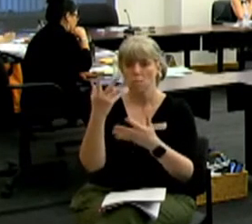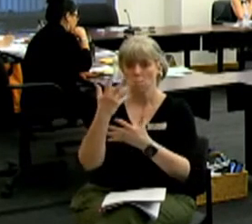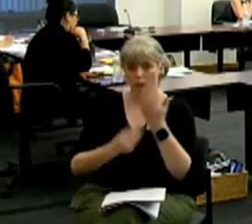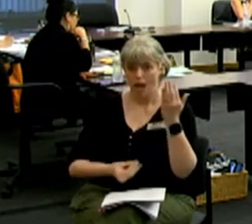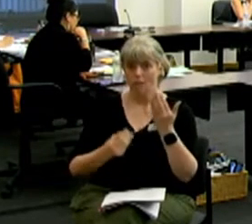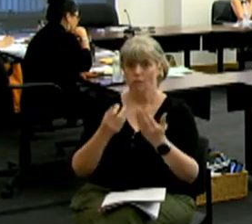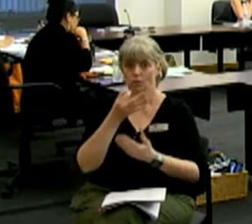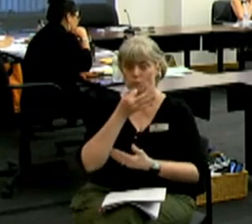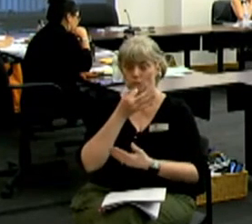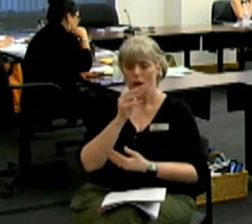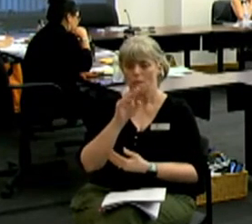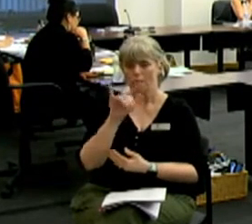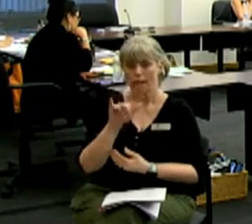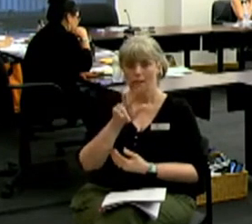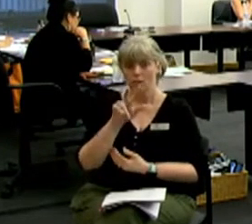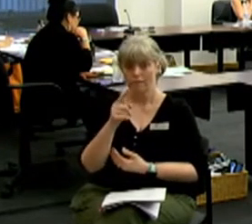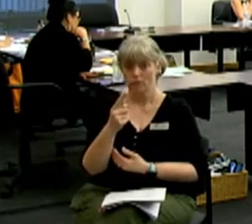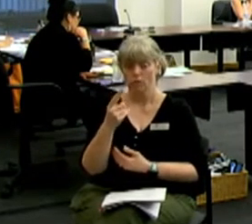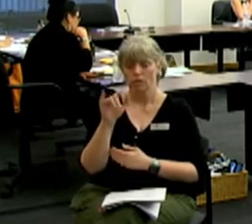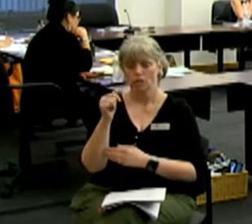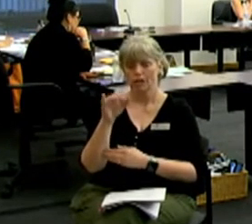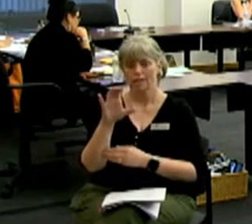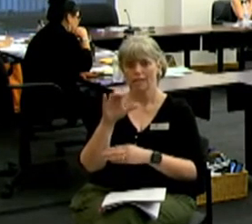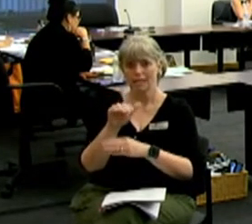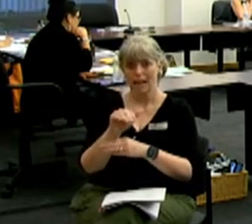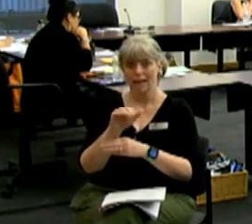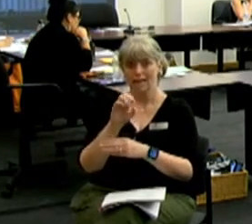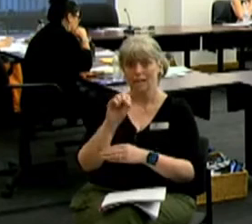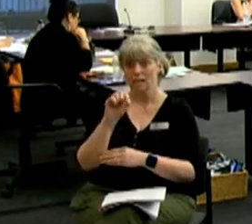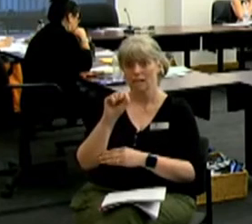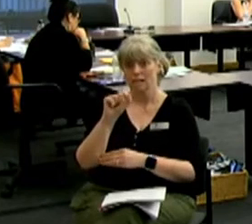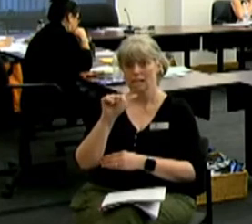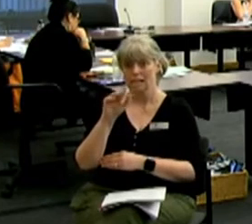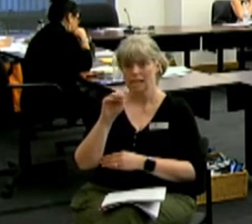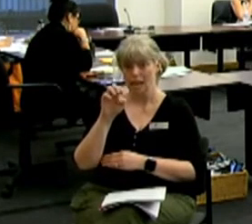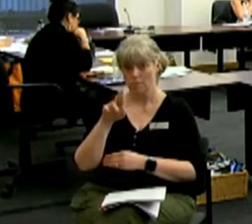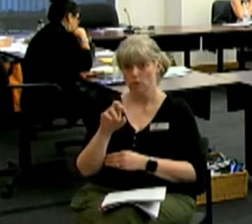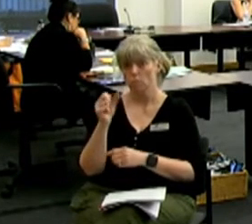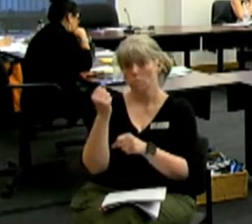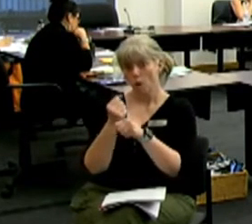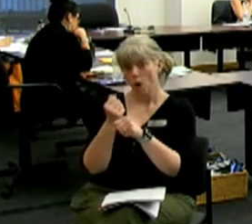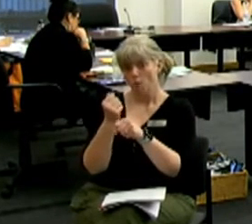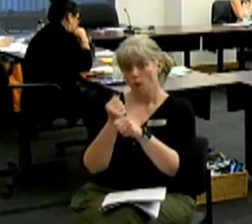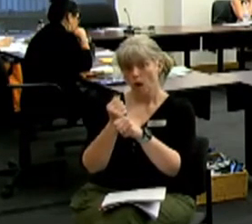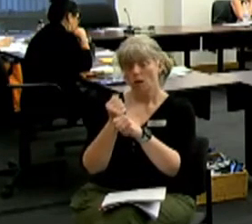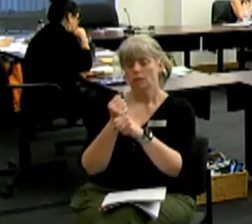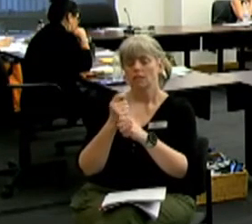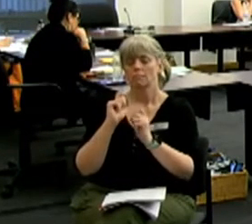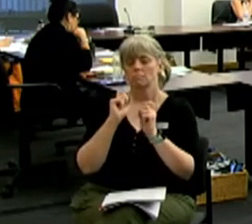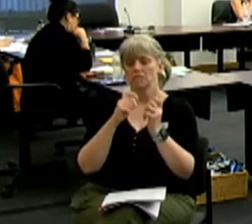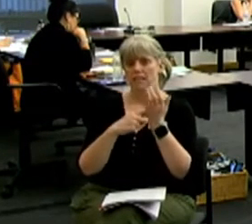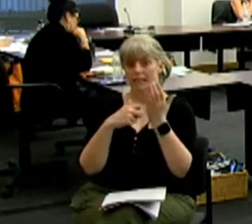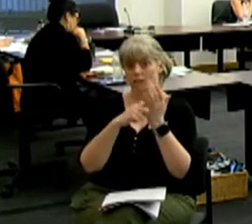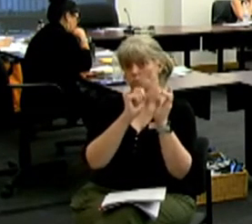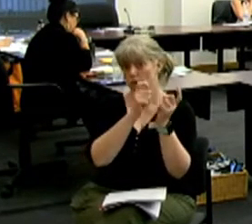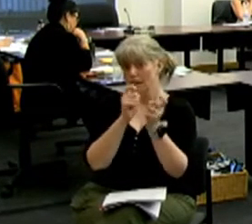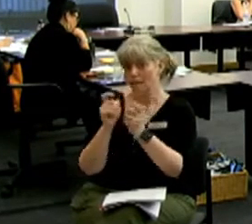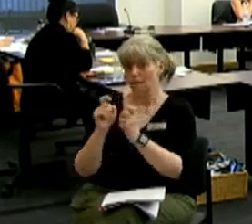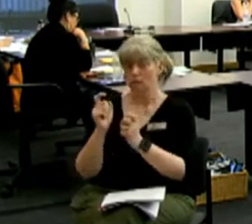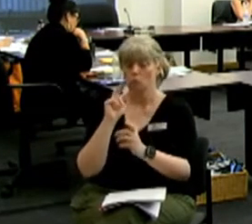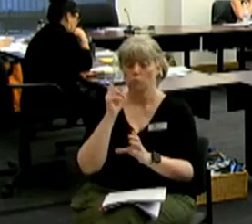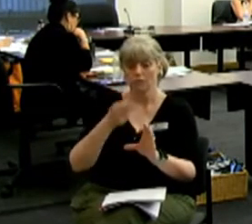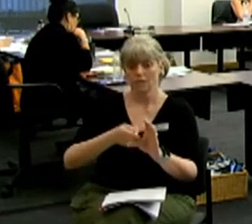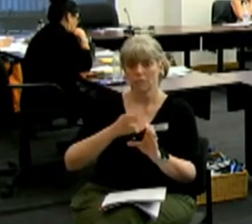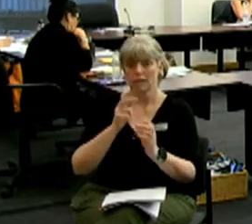May 31st, we're having a JJC night at the Slammers Ballpark. Tickets were given to all employees that participated in this